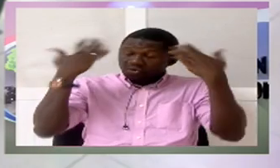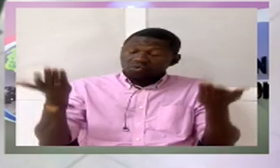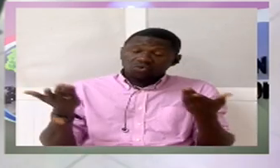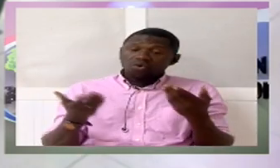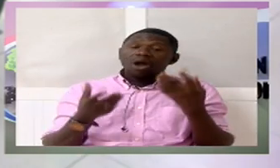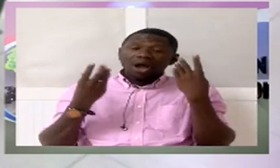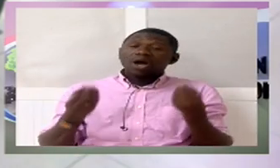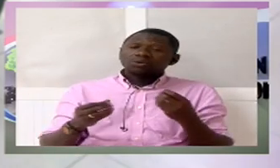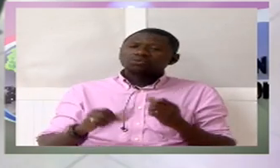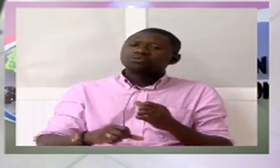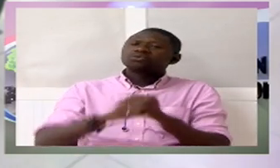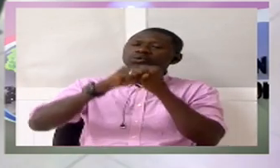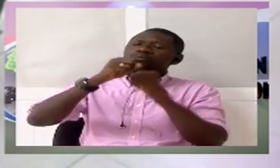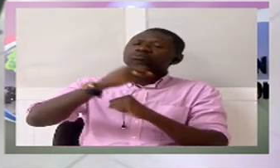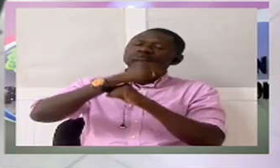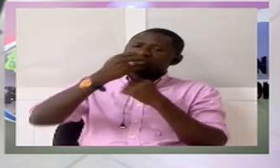But since then,